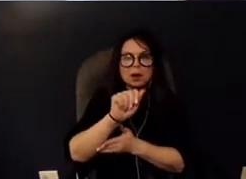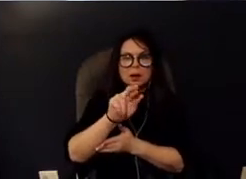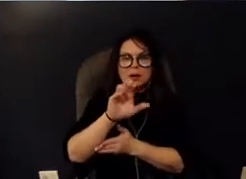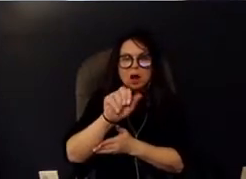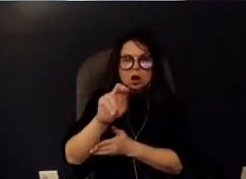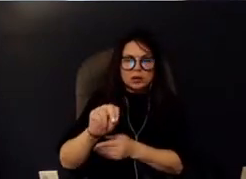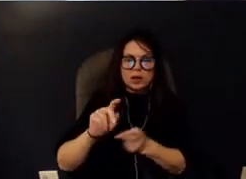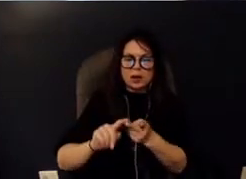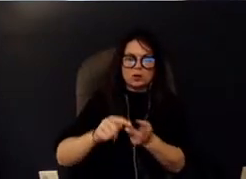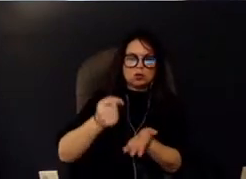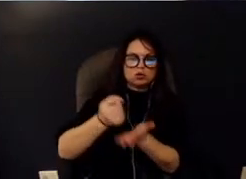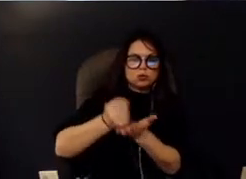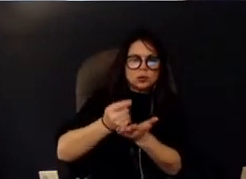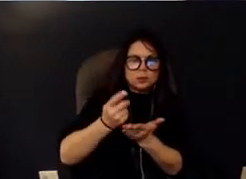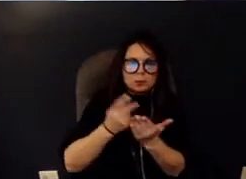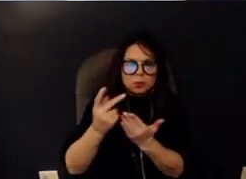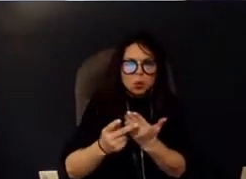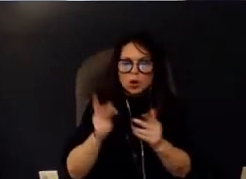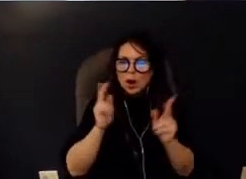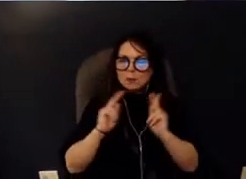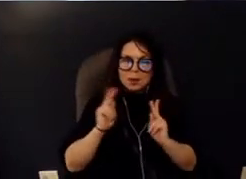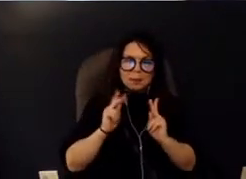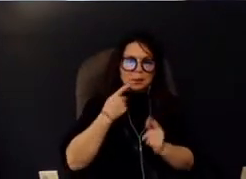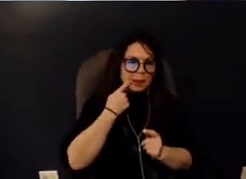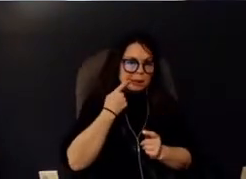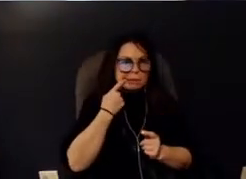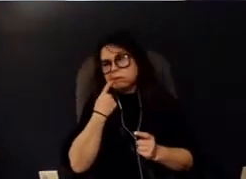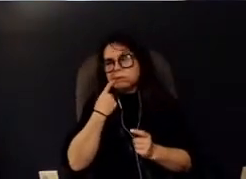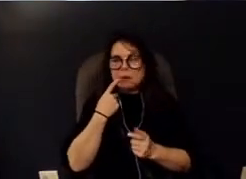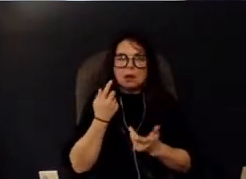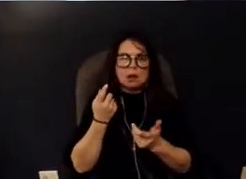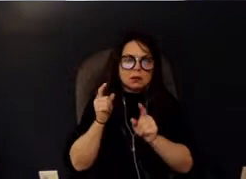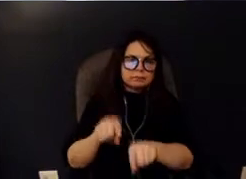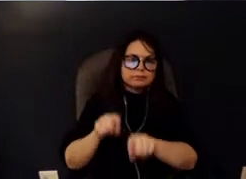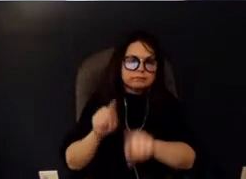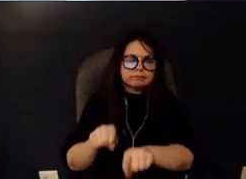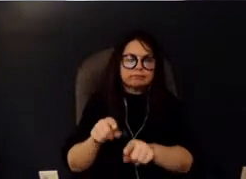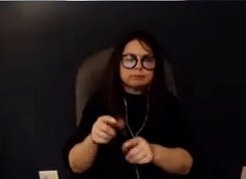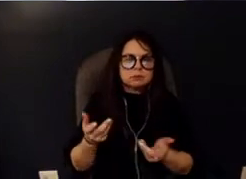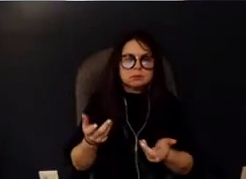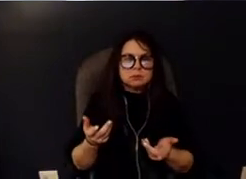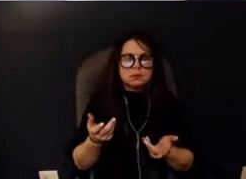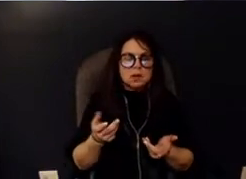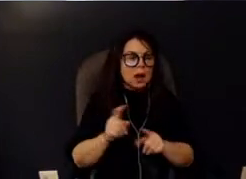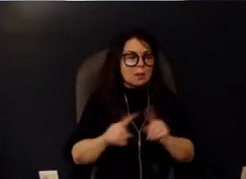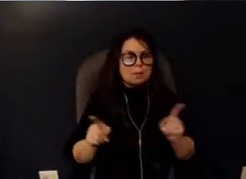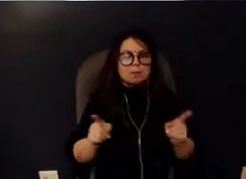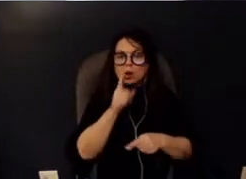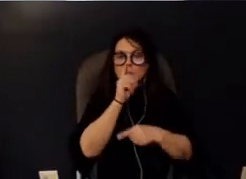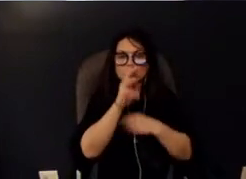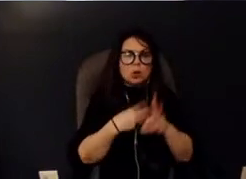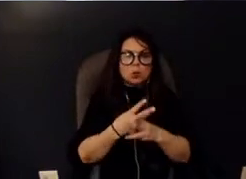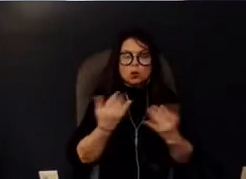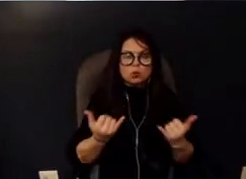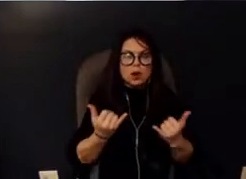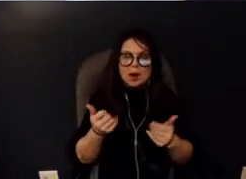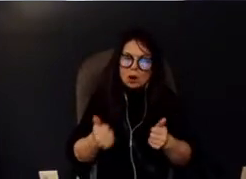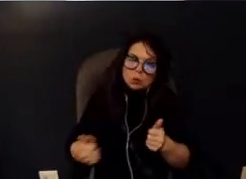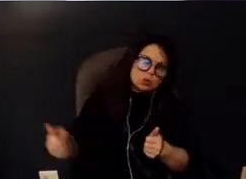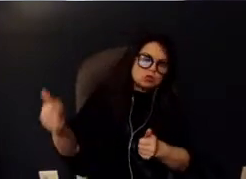addiction. The reality right now is that Chief Arredondo is woefully